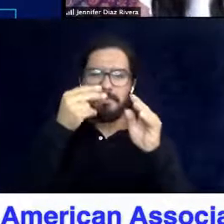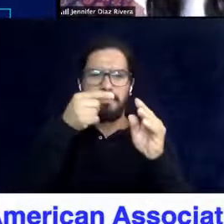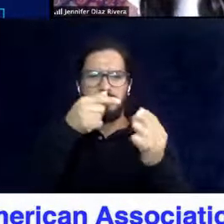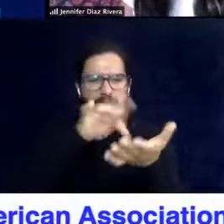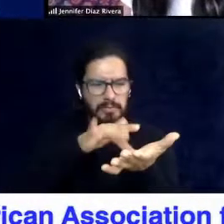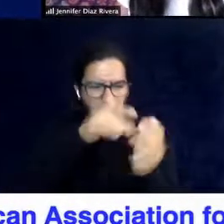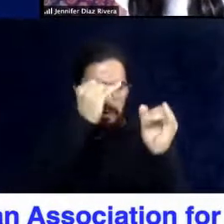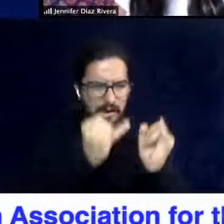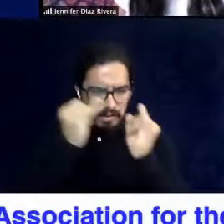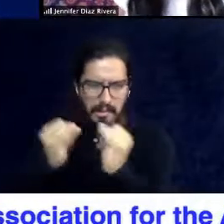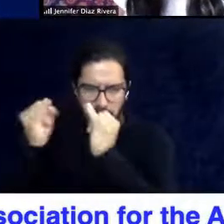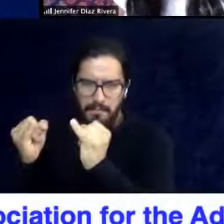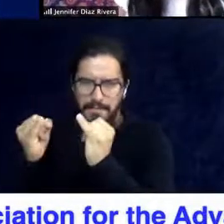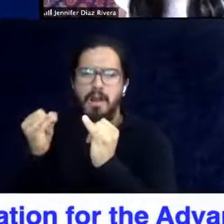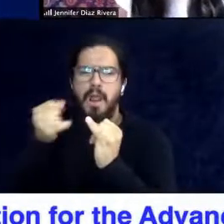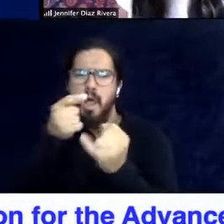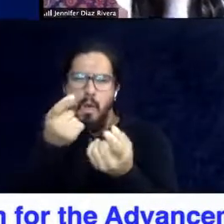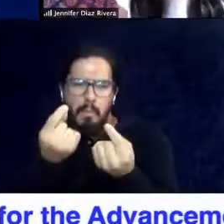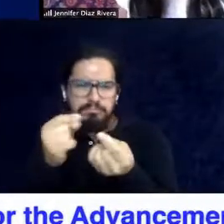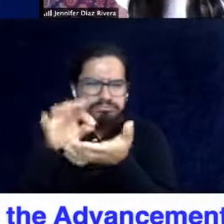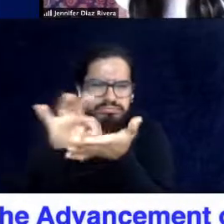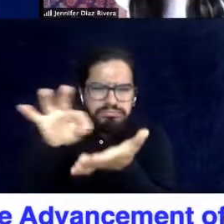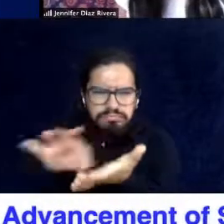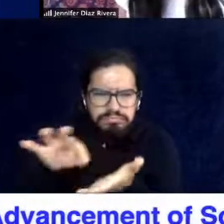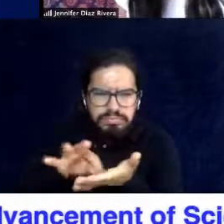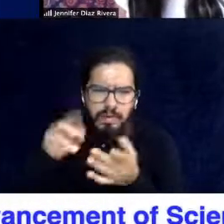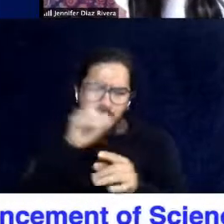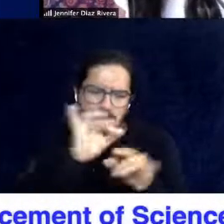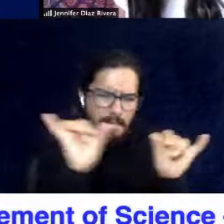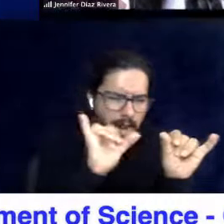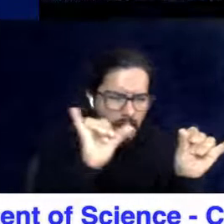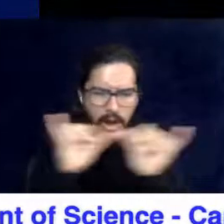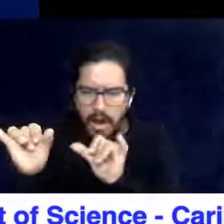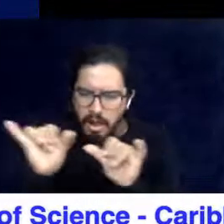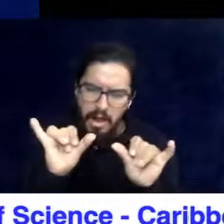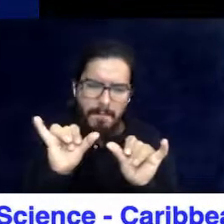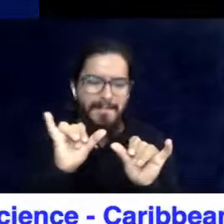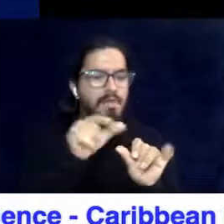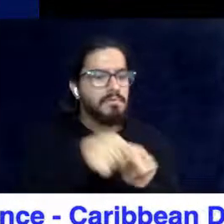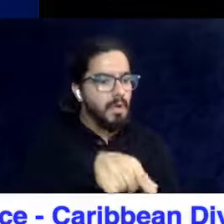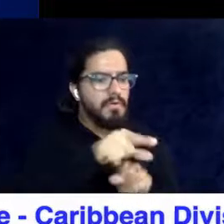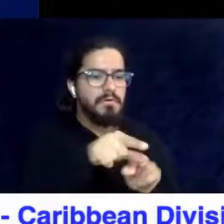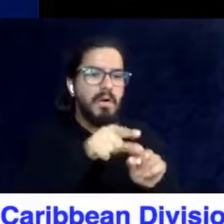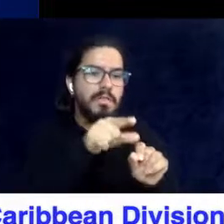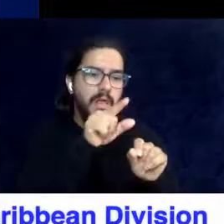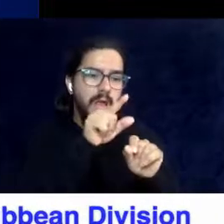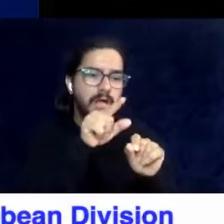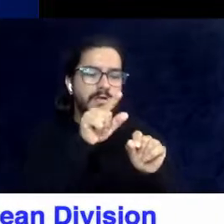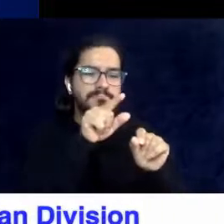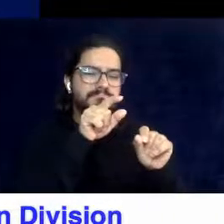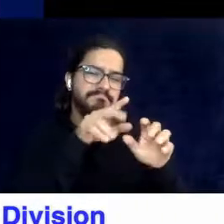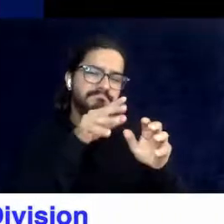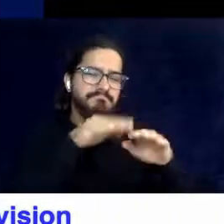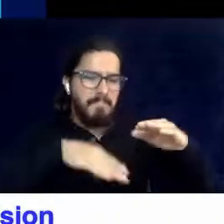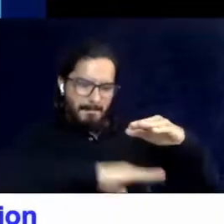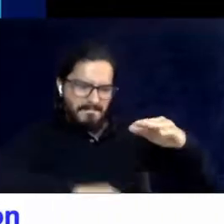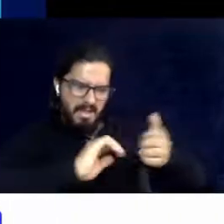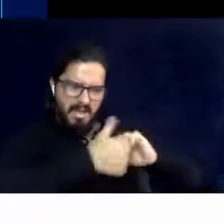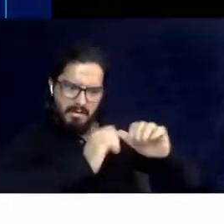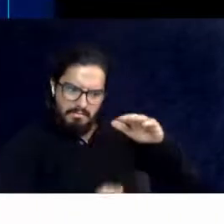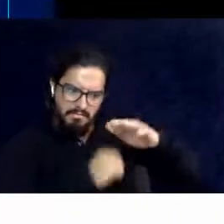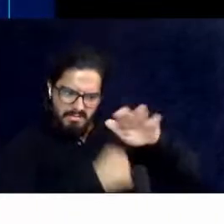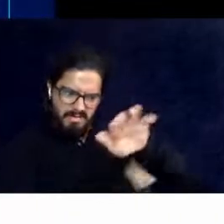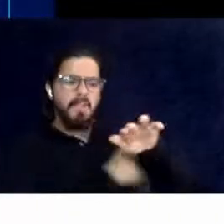calculated the similarities in substructures by computing the average of their fingerprint. In step 3, we need to clean our